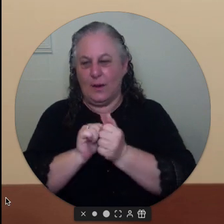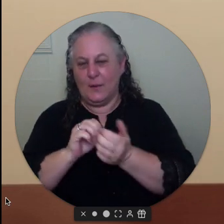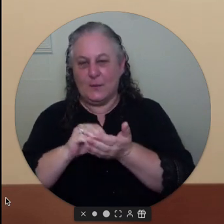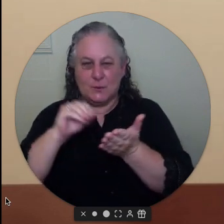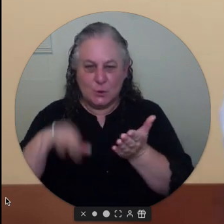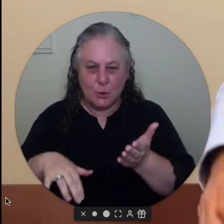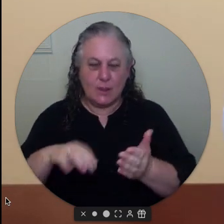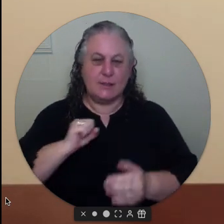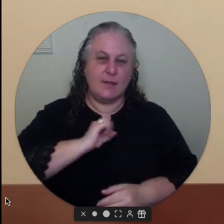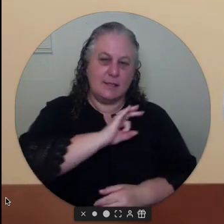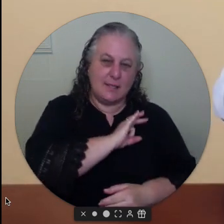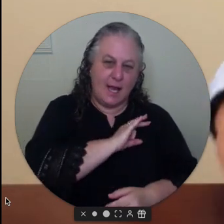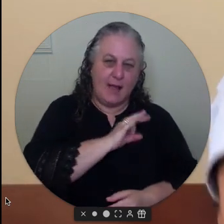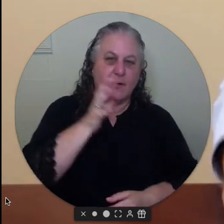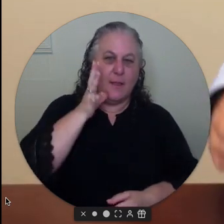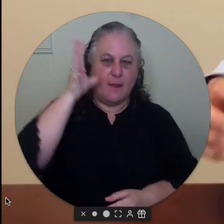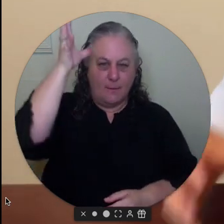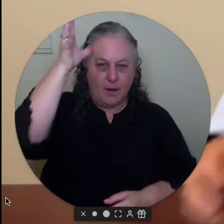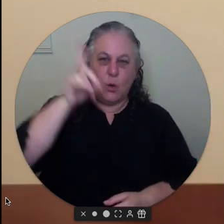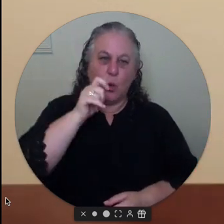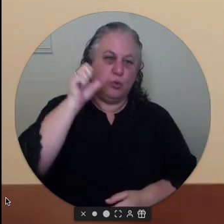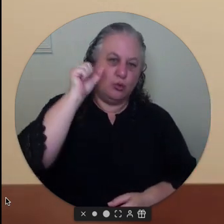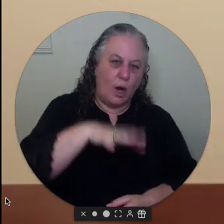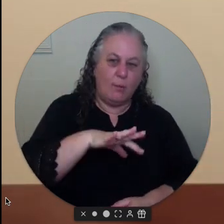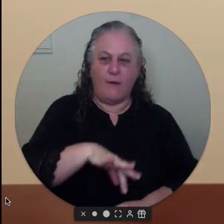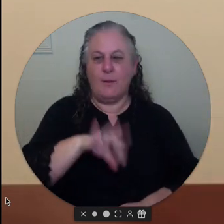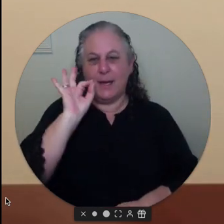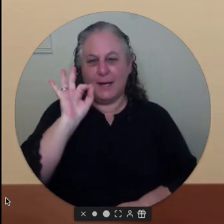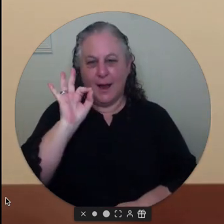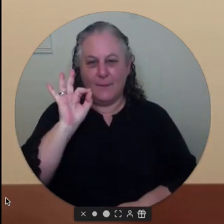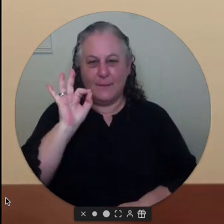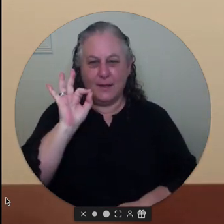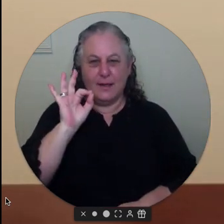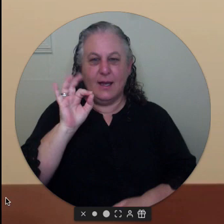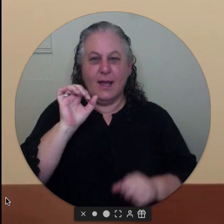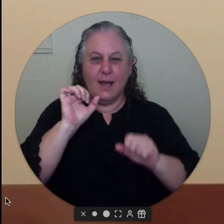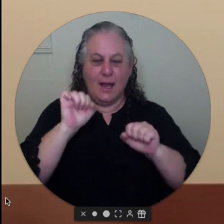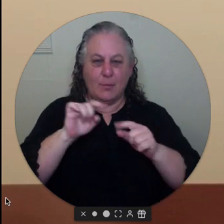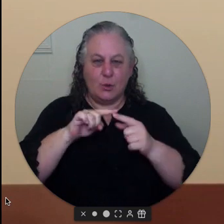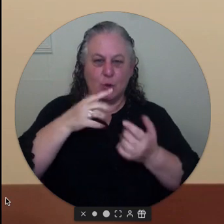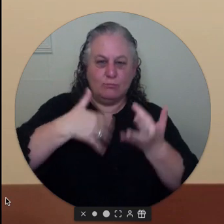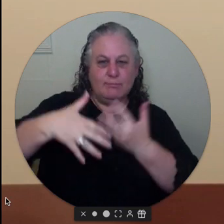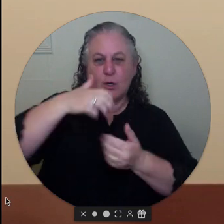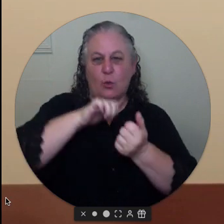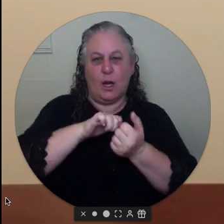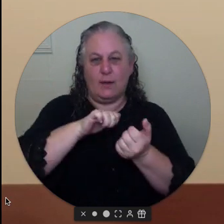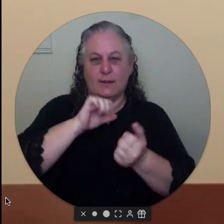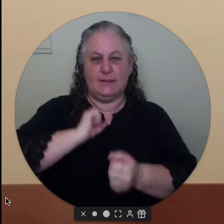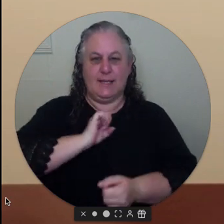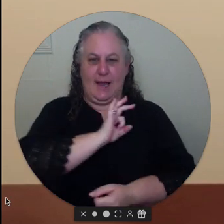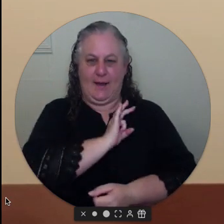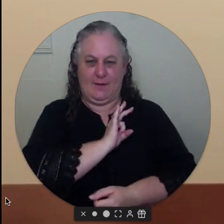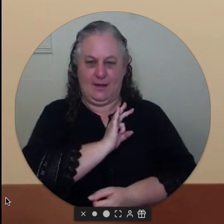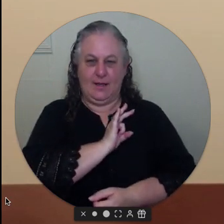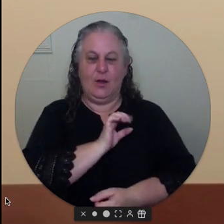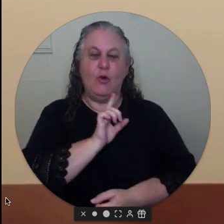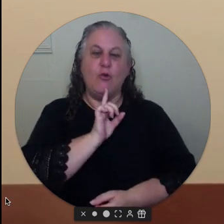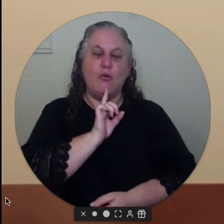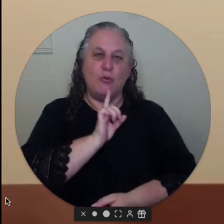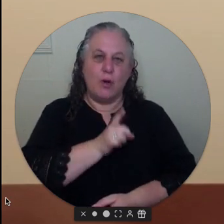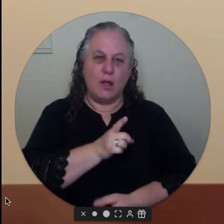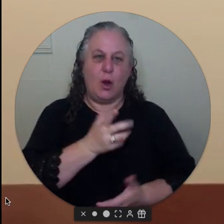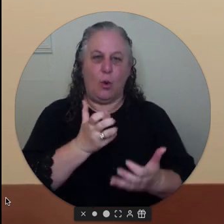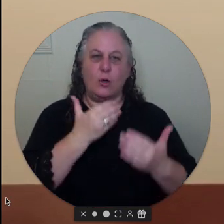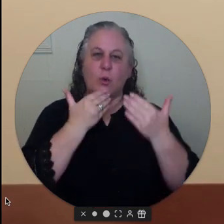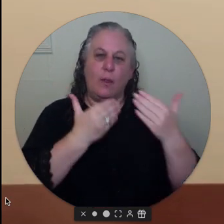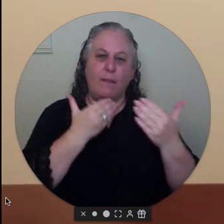the staff, the parents who were dropping off and picking up and being able to interact with staff again. Just really, really want